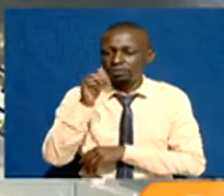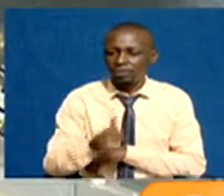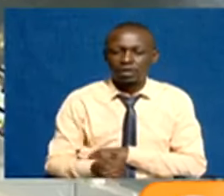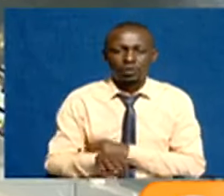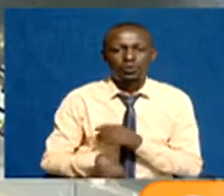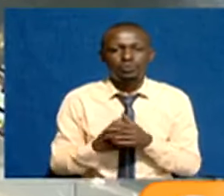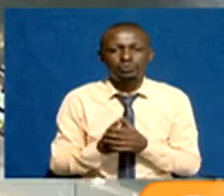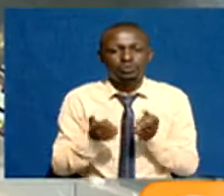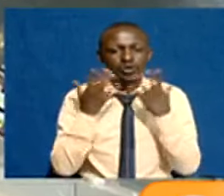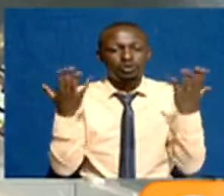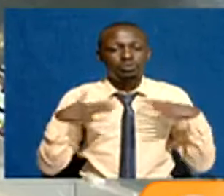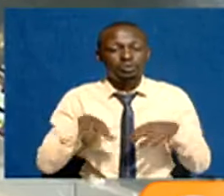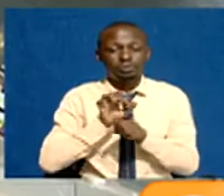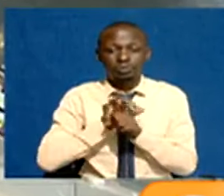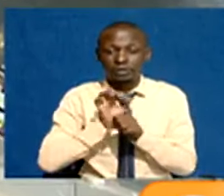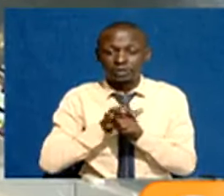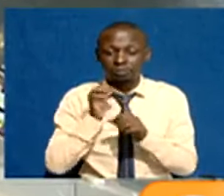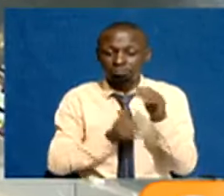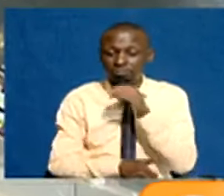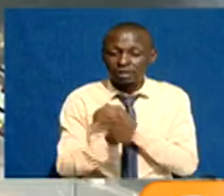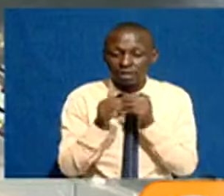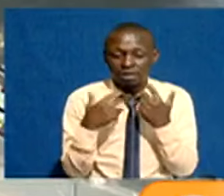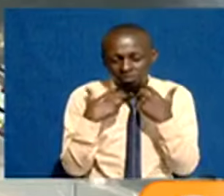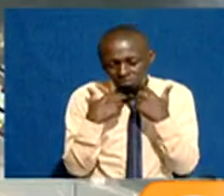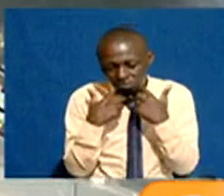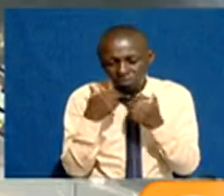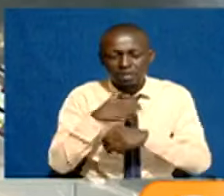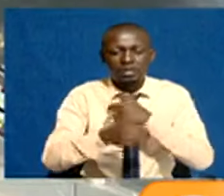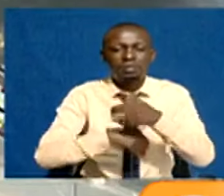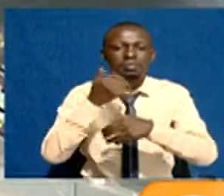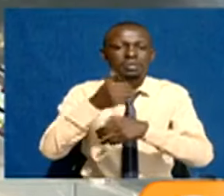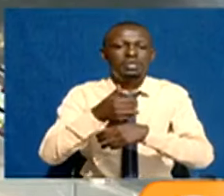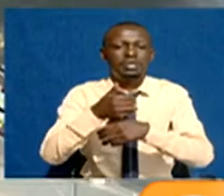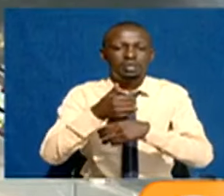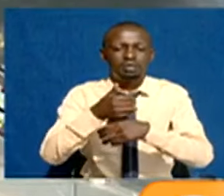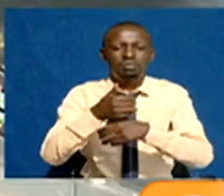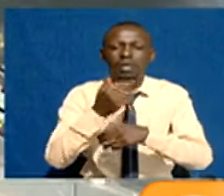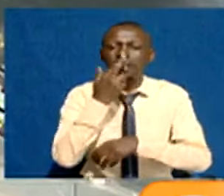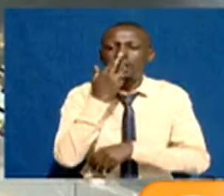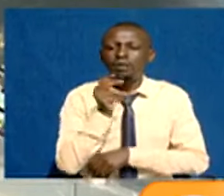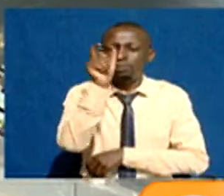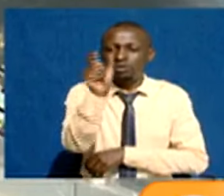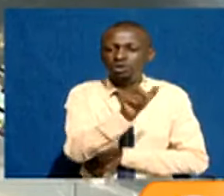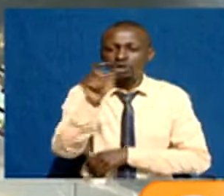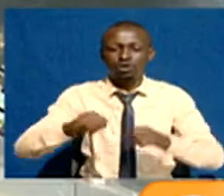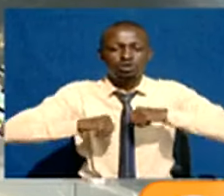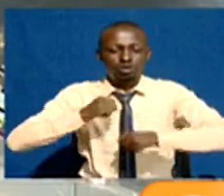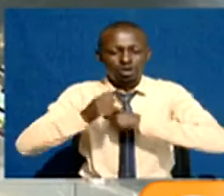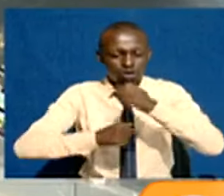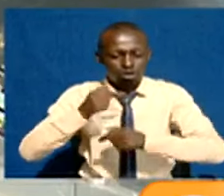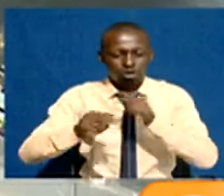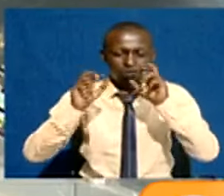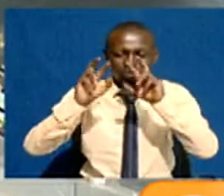According to residents, several people could still be trapped beneath the debris as Kenya Red Cross officers intensify the search and rescue